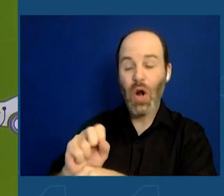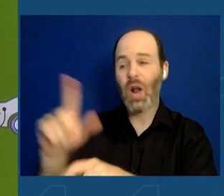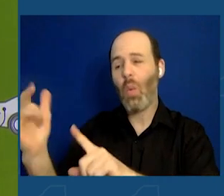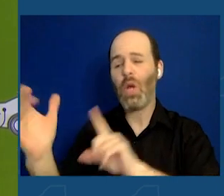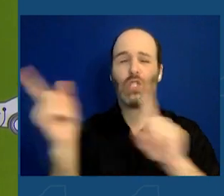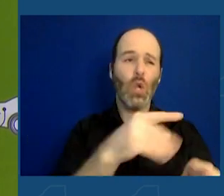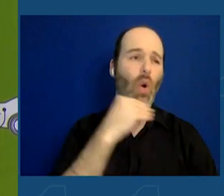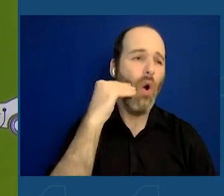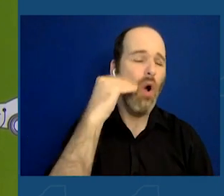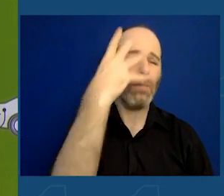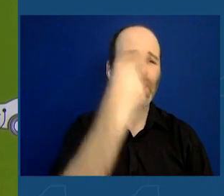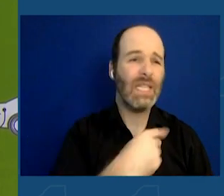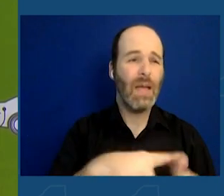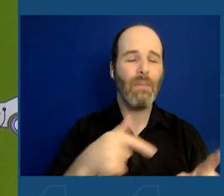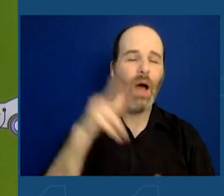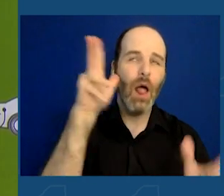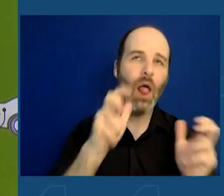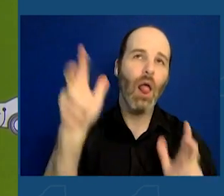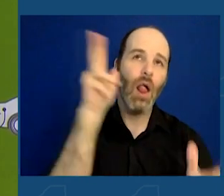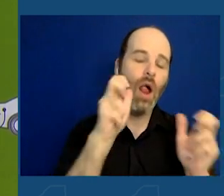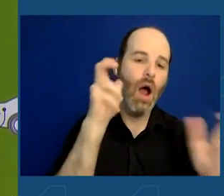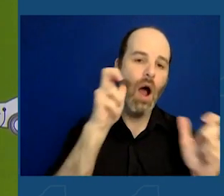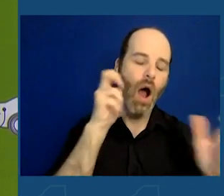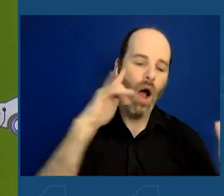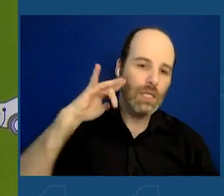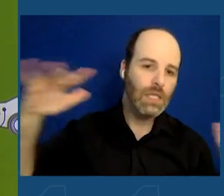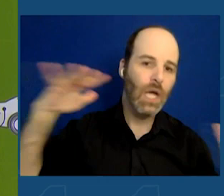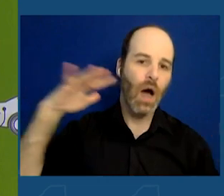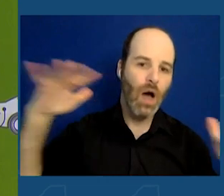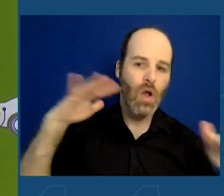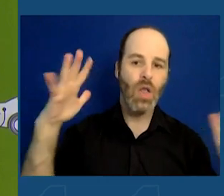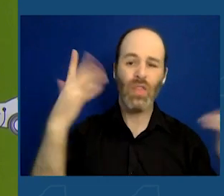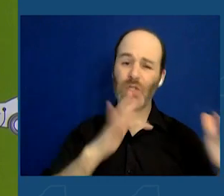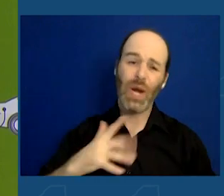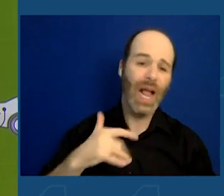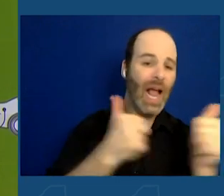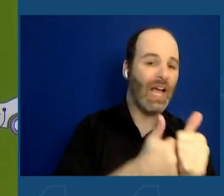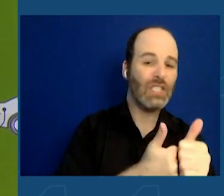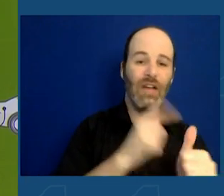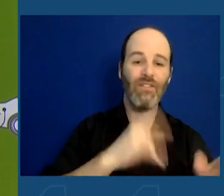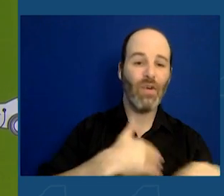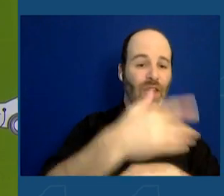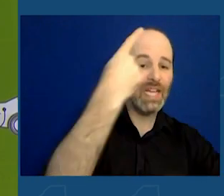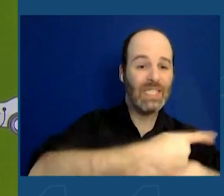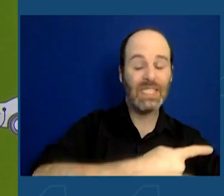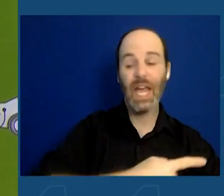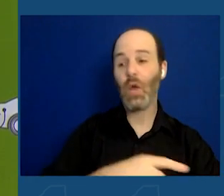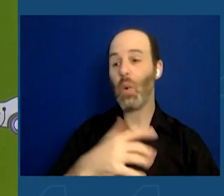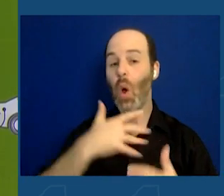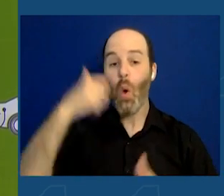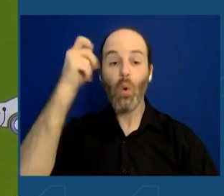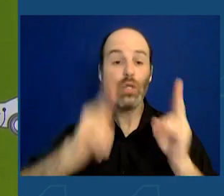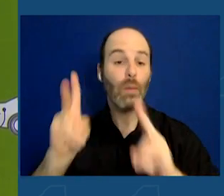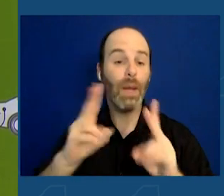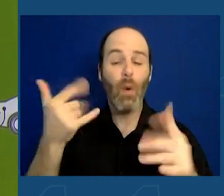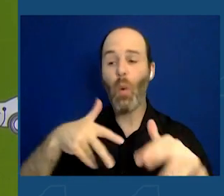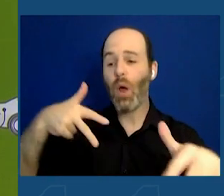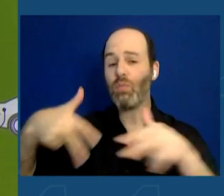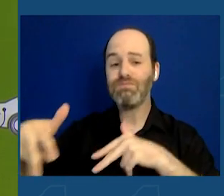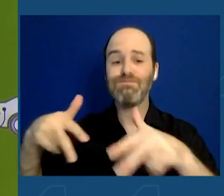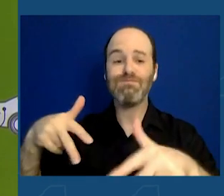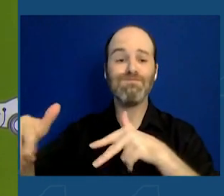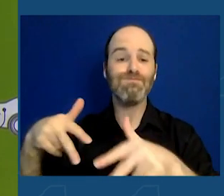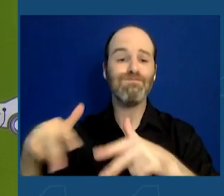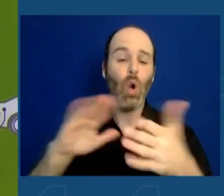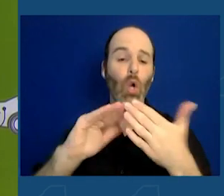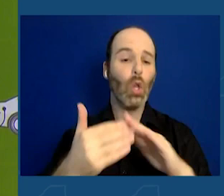noise. All they want to do is catch up for the next day. And our seniors who want to go out for a walk. And any community member who just wants to